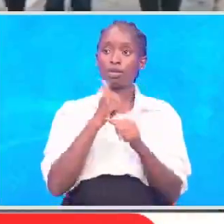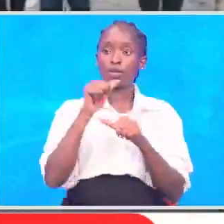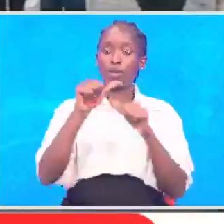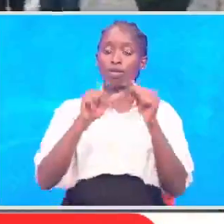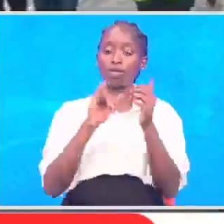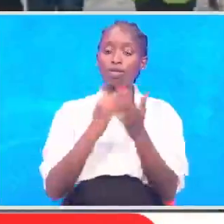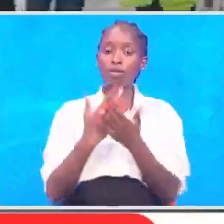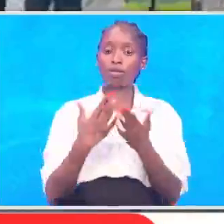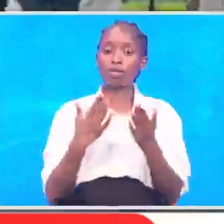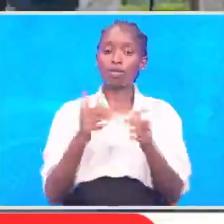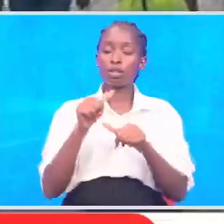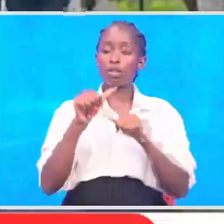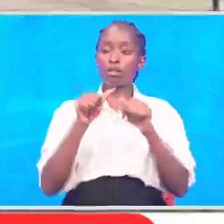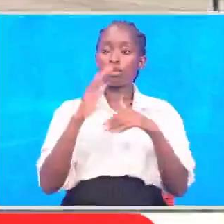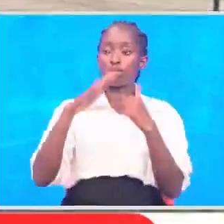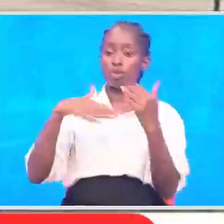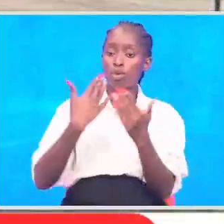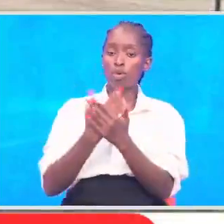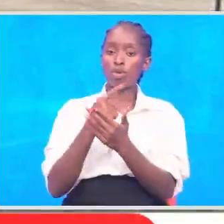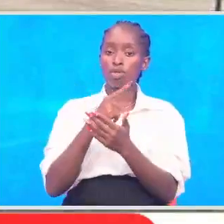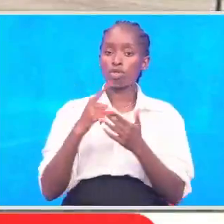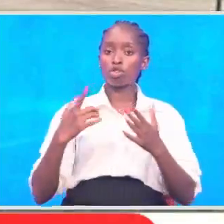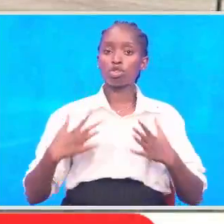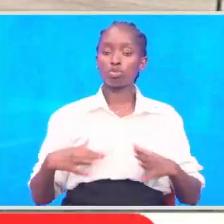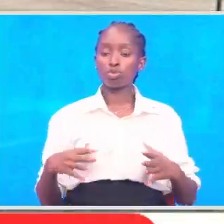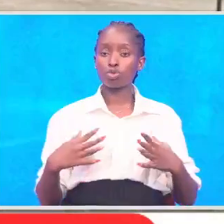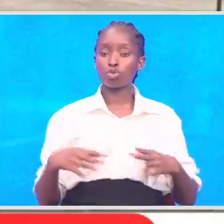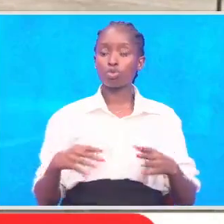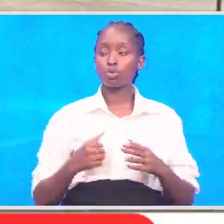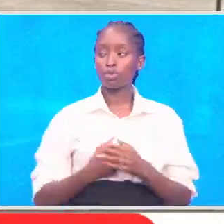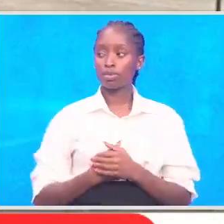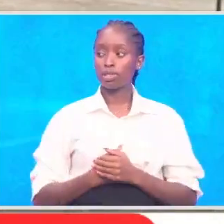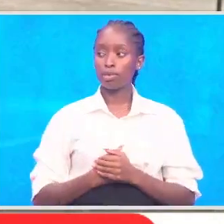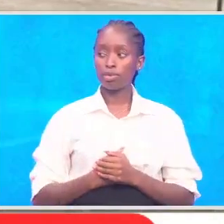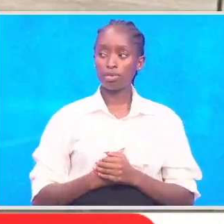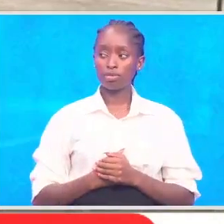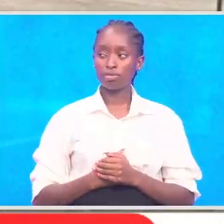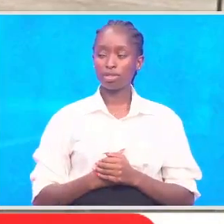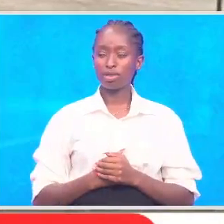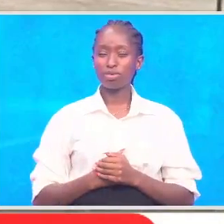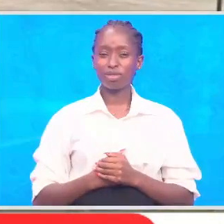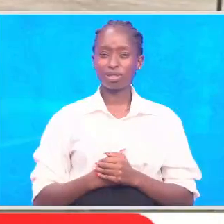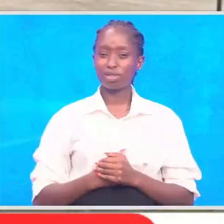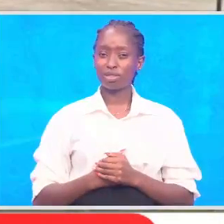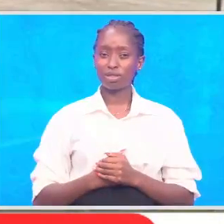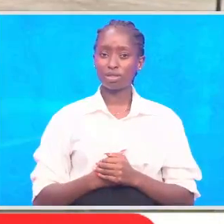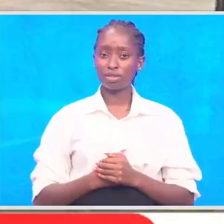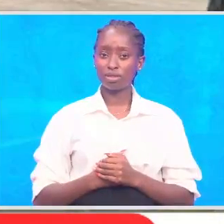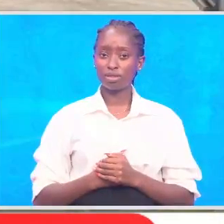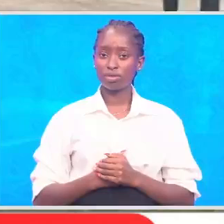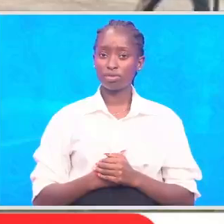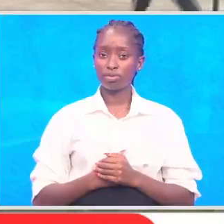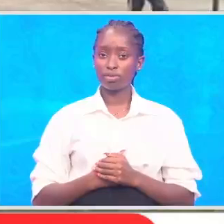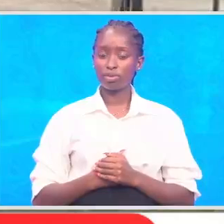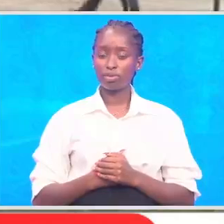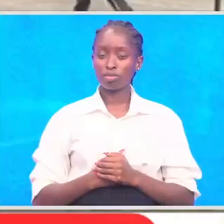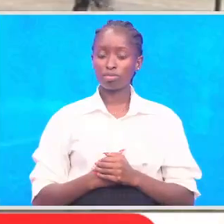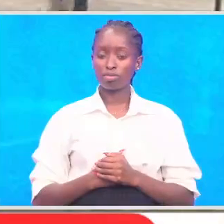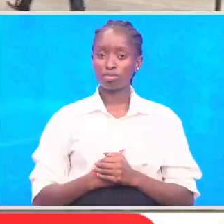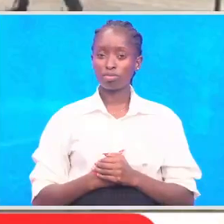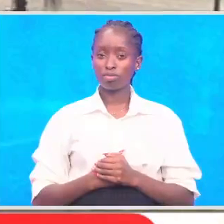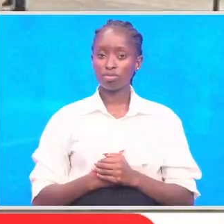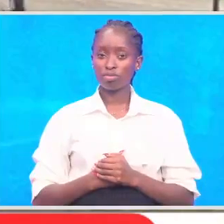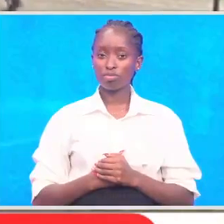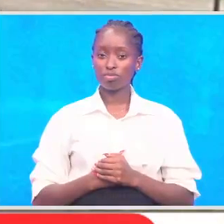road traffic victims. One life lost is too many. So we would hope that we reduce it even further down so that we can avoid having the